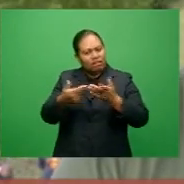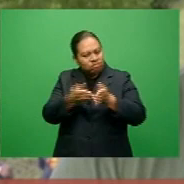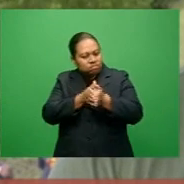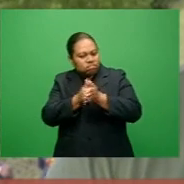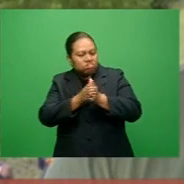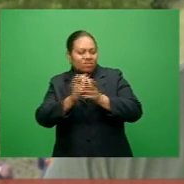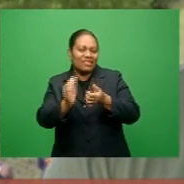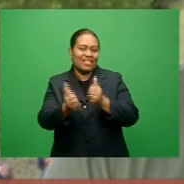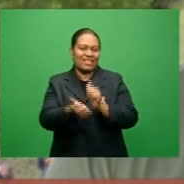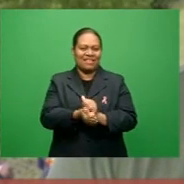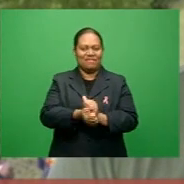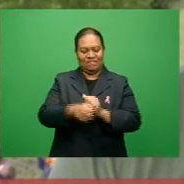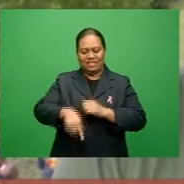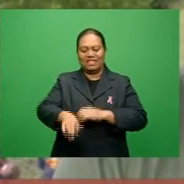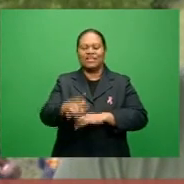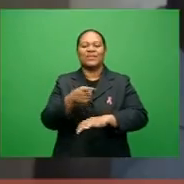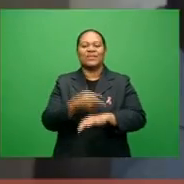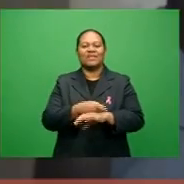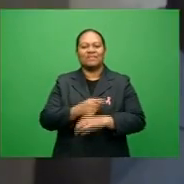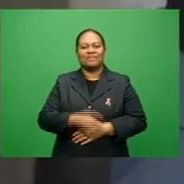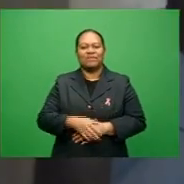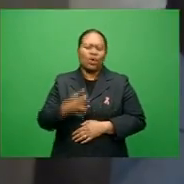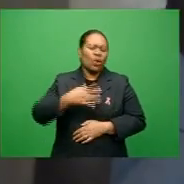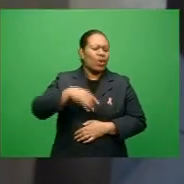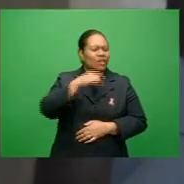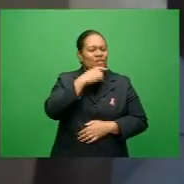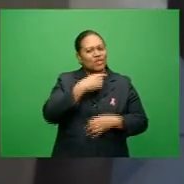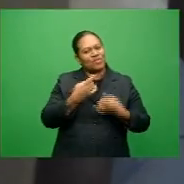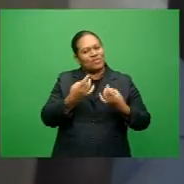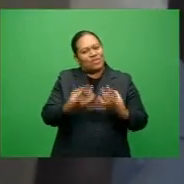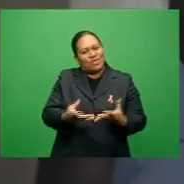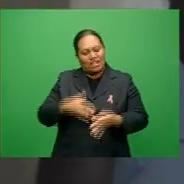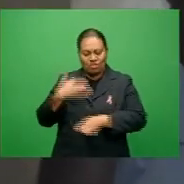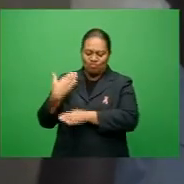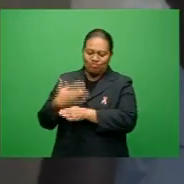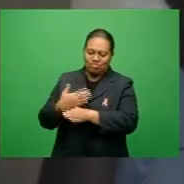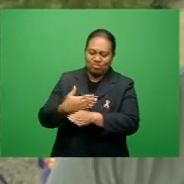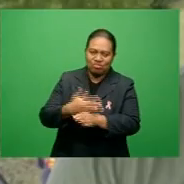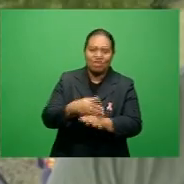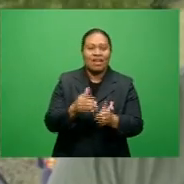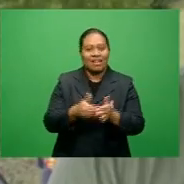game this week. All the boys are really working hard for the.